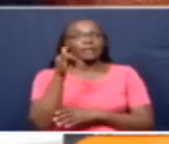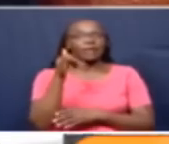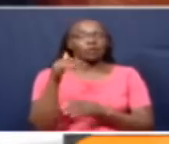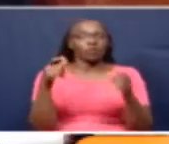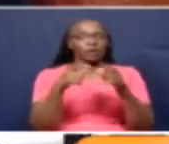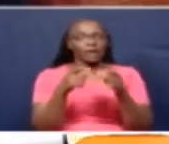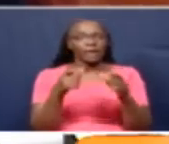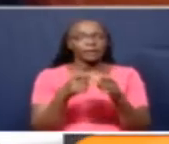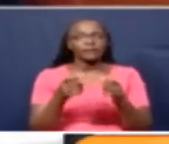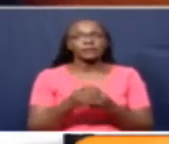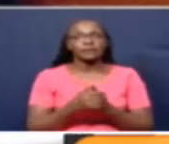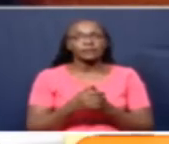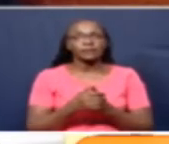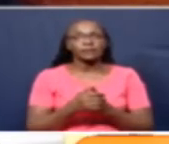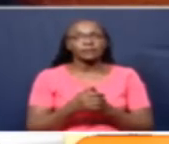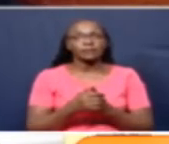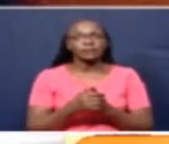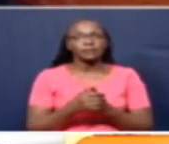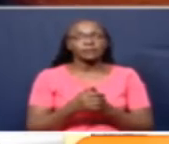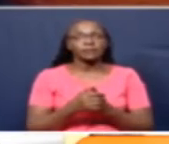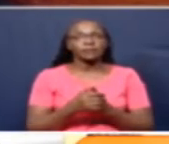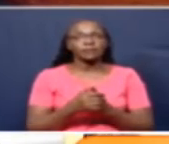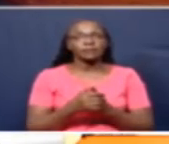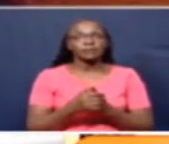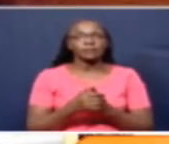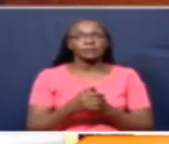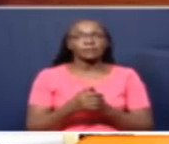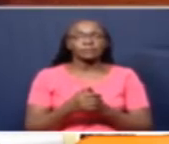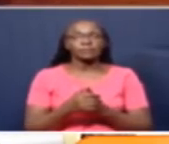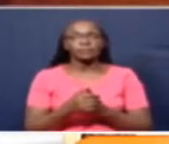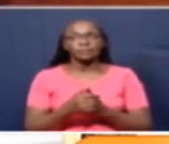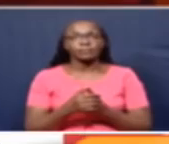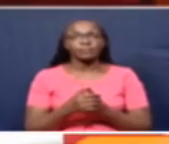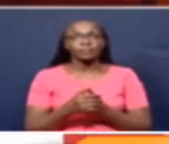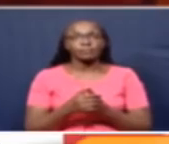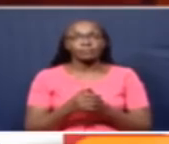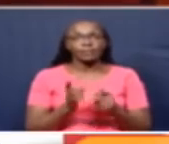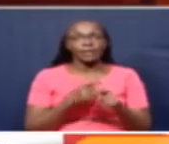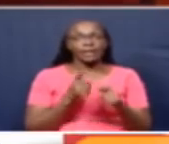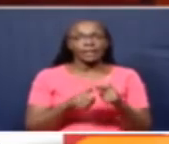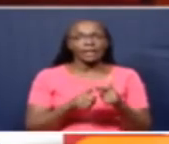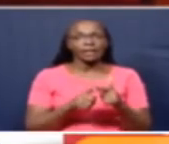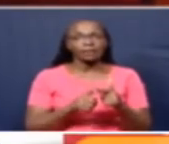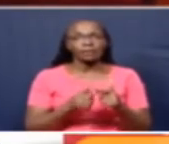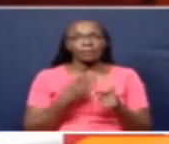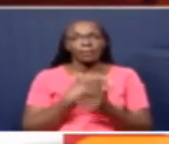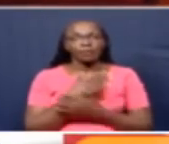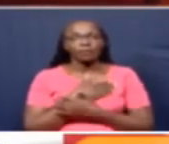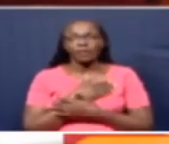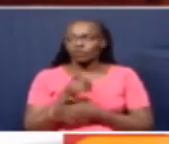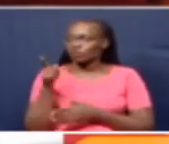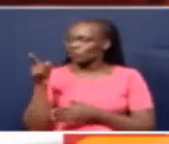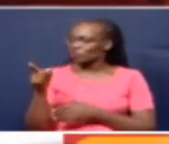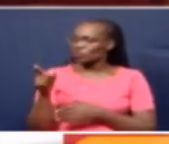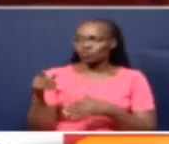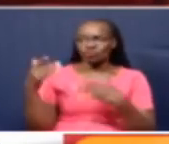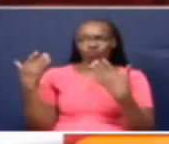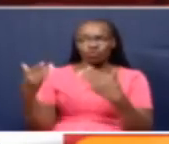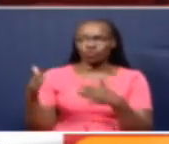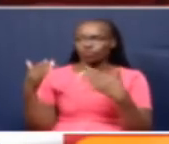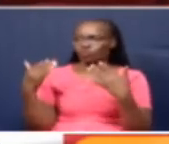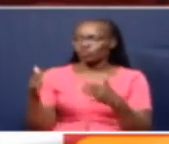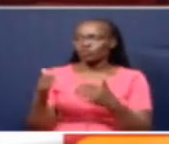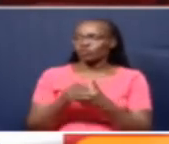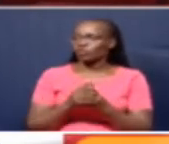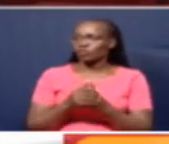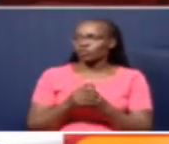cabs. What? Yeah, man. Listen, I was an entrepreneur, my friend. You were rolling. Yeah, entrepreneur. Coming back